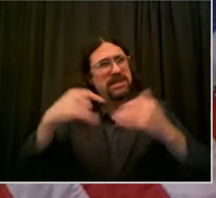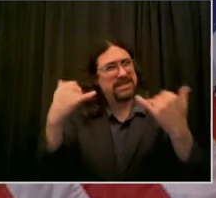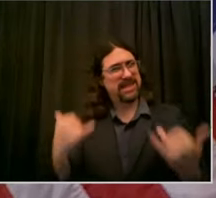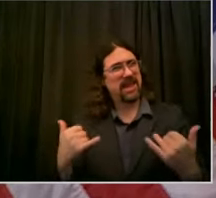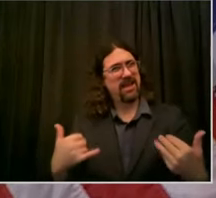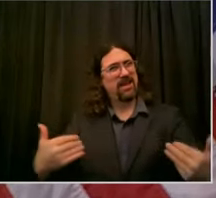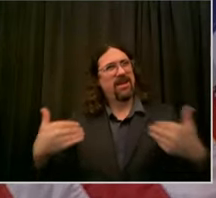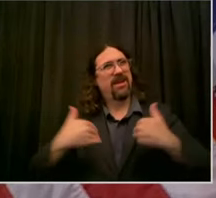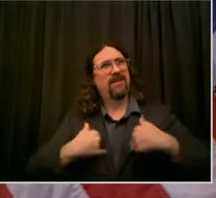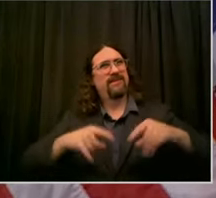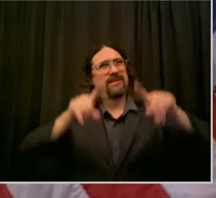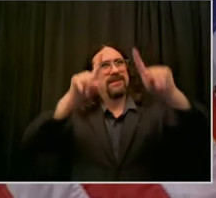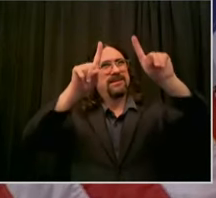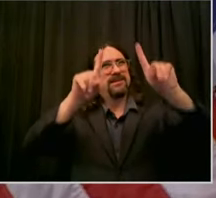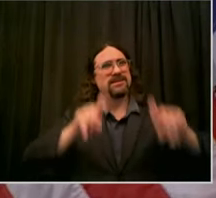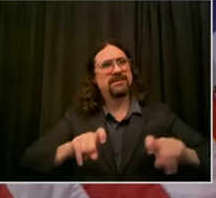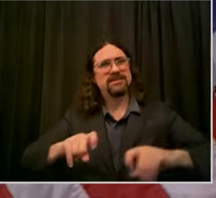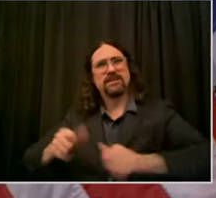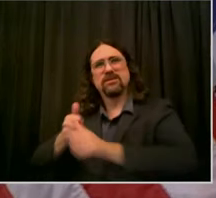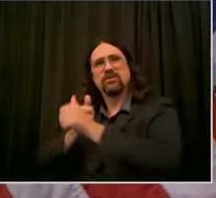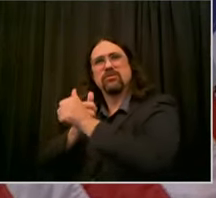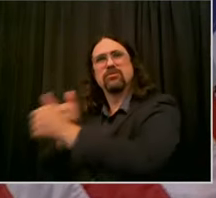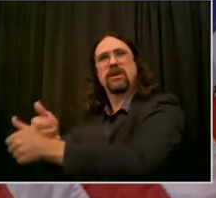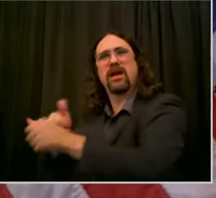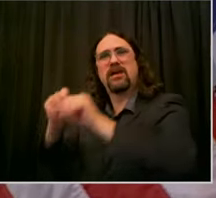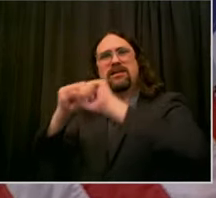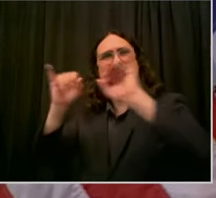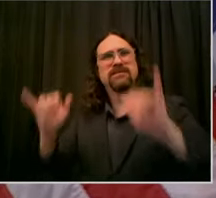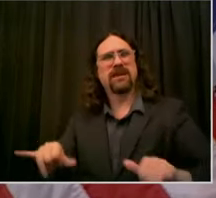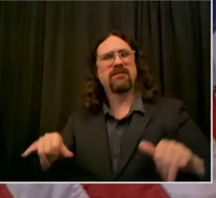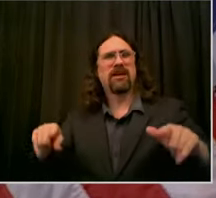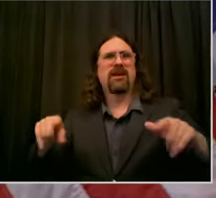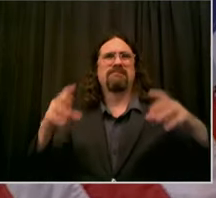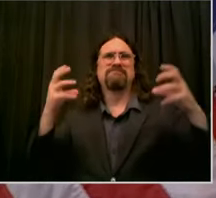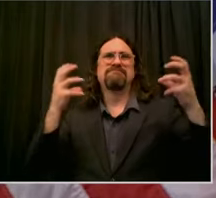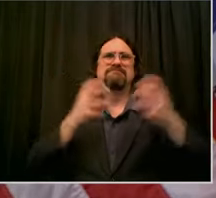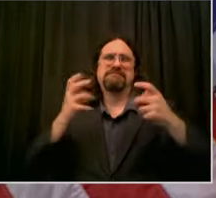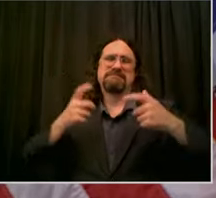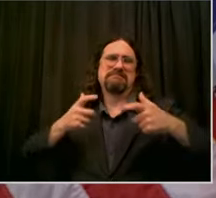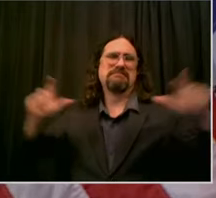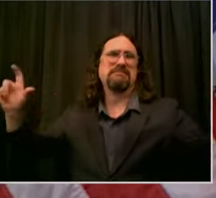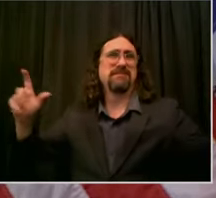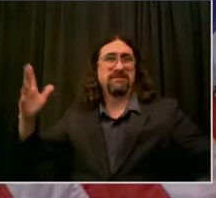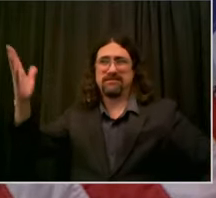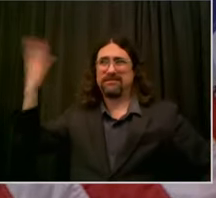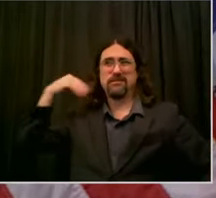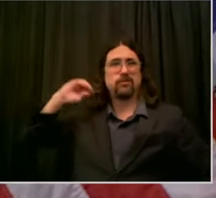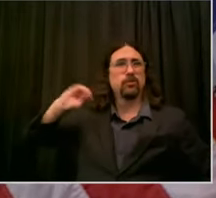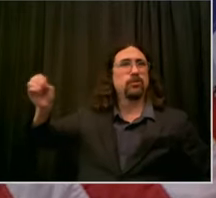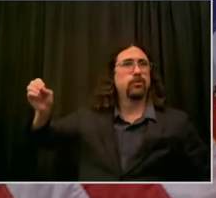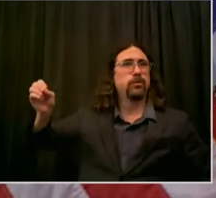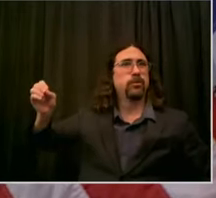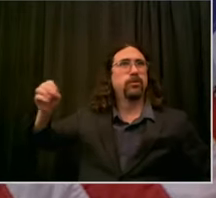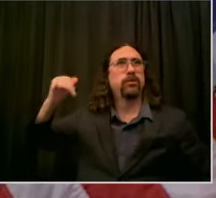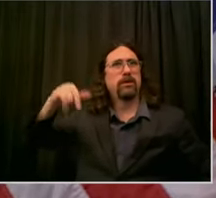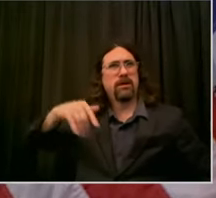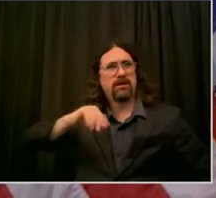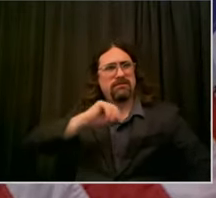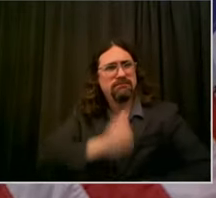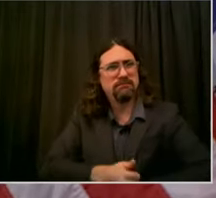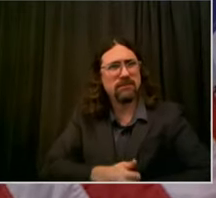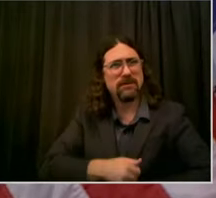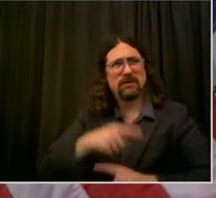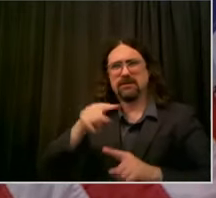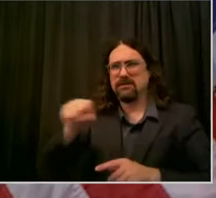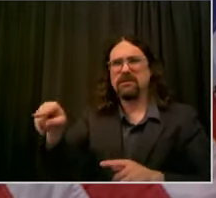to Dr. Katz and Dr. Varma and Dr. Barbeau, we've all talked about the fact that this doesn't happen like flicking a